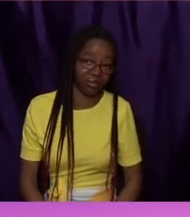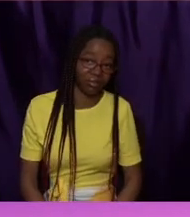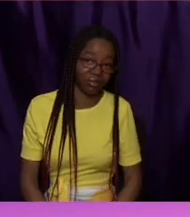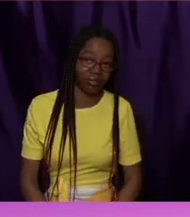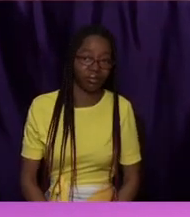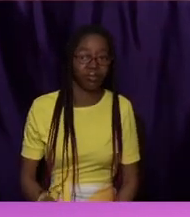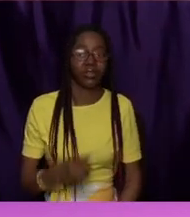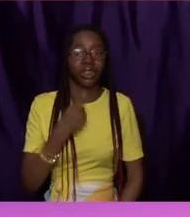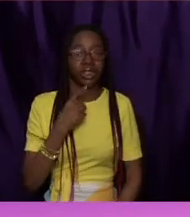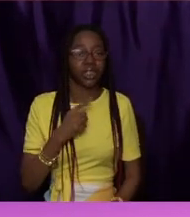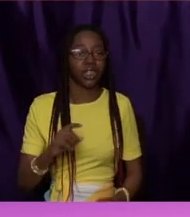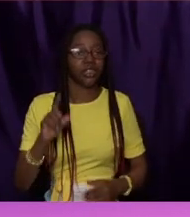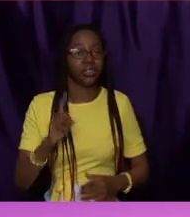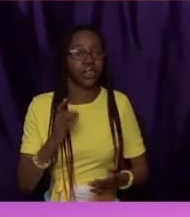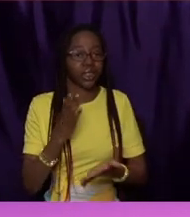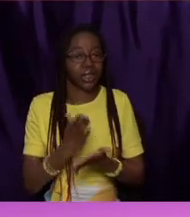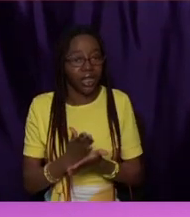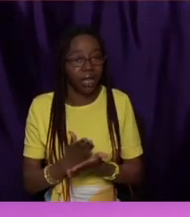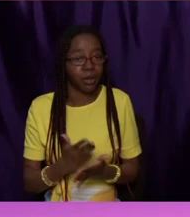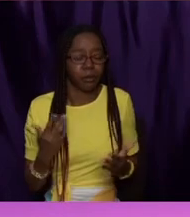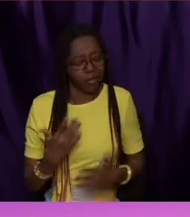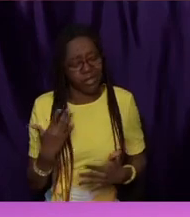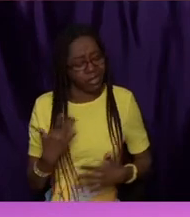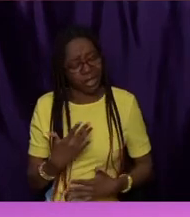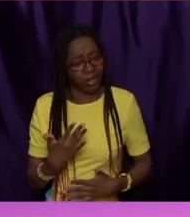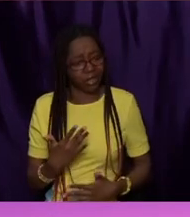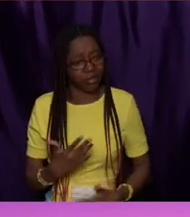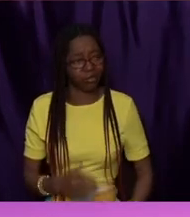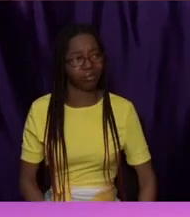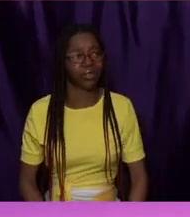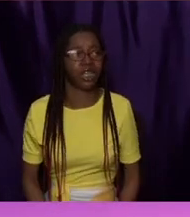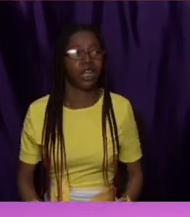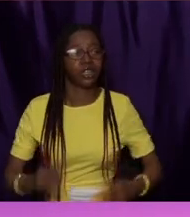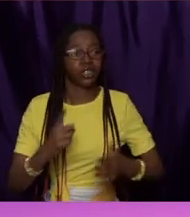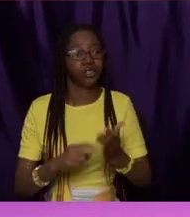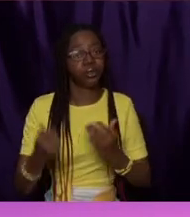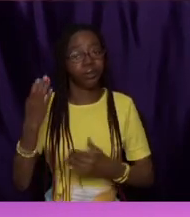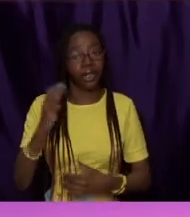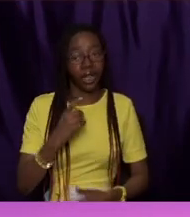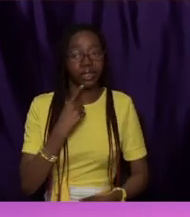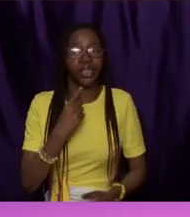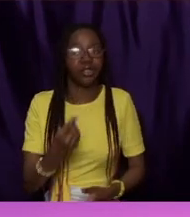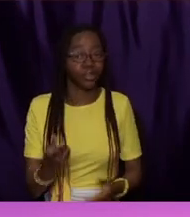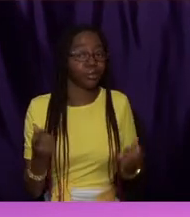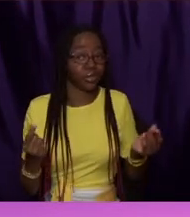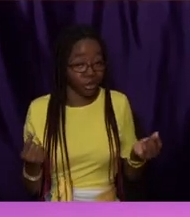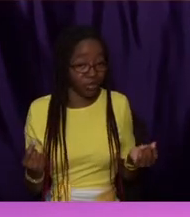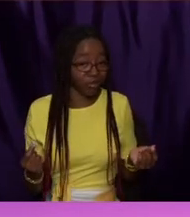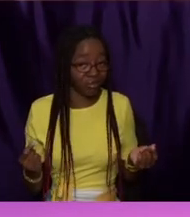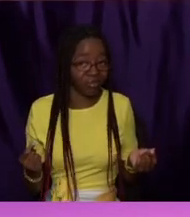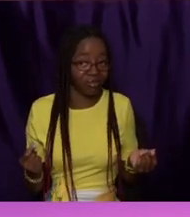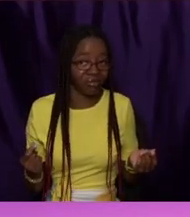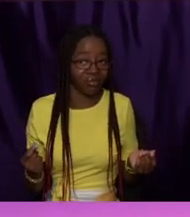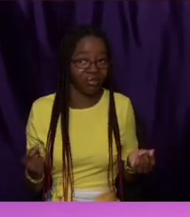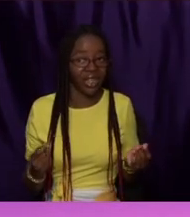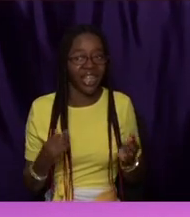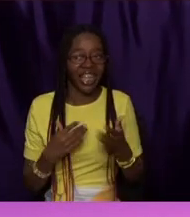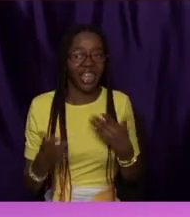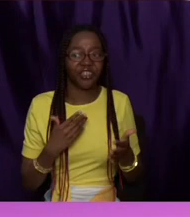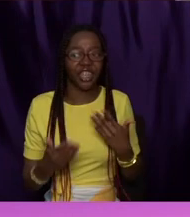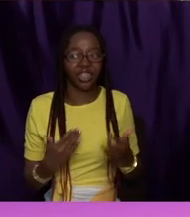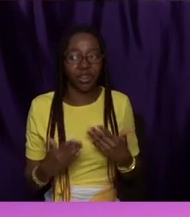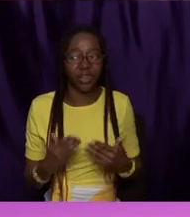He said, but you gotta stop being scared to do what God tells you to do. Even though it